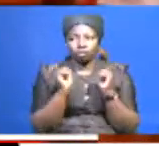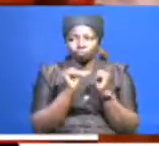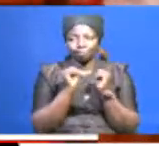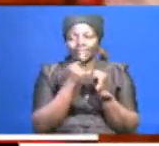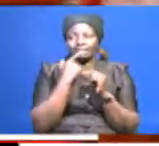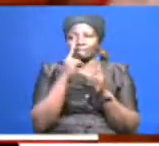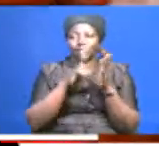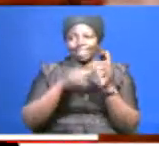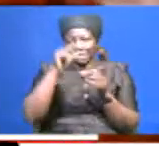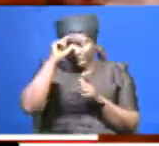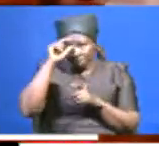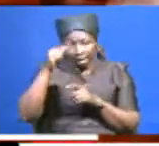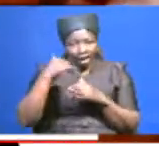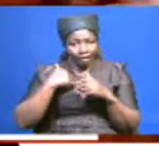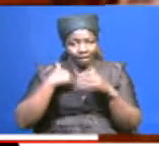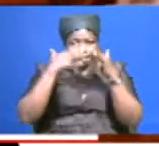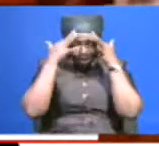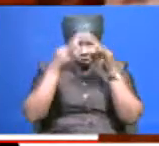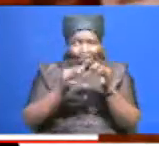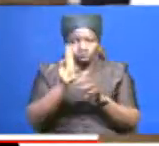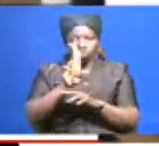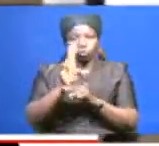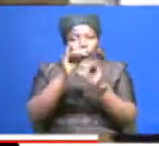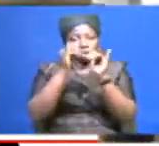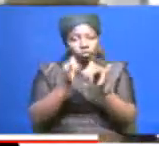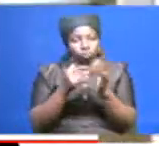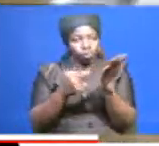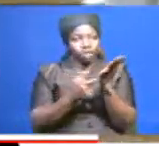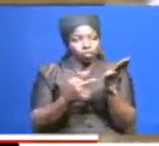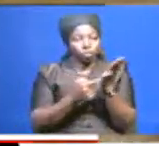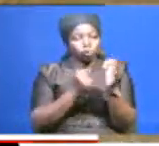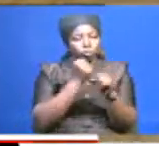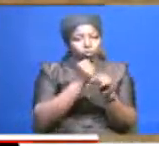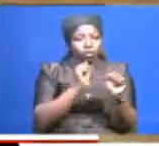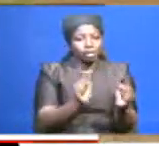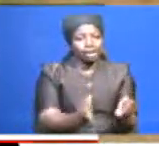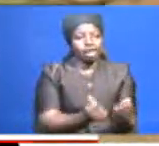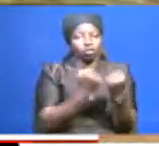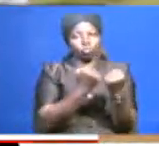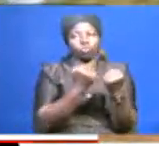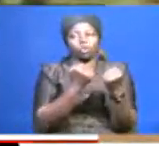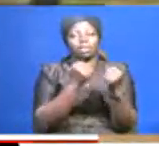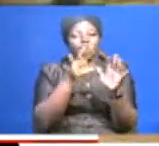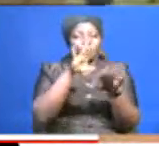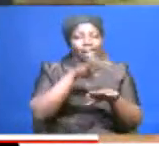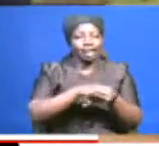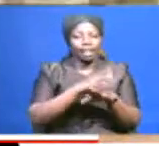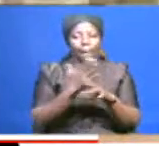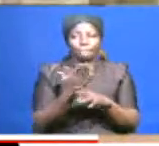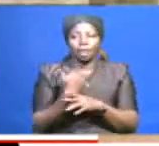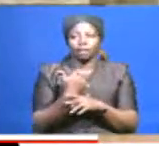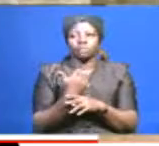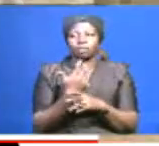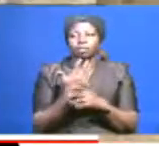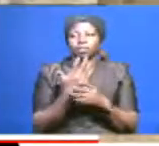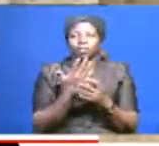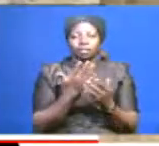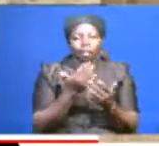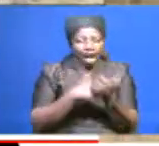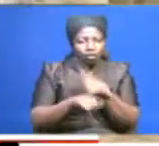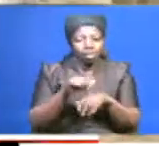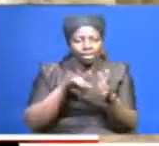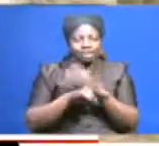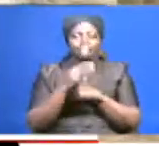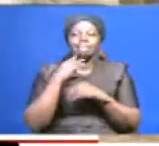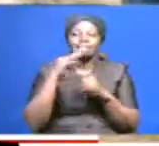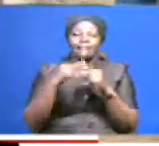had resorted to using modern technology to conduct the rescue and recovery operation in the 800-acre piece of land. The Interior CS